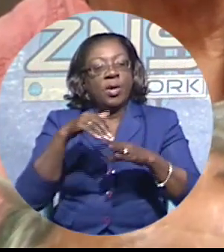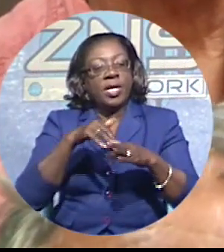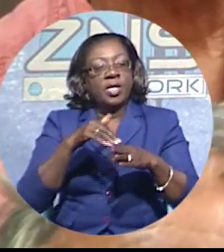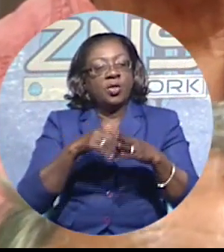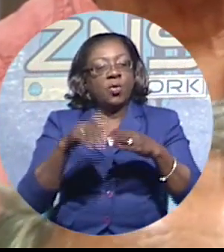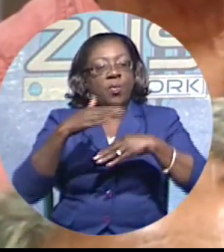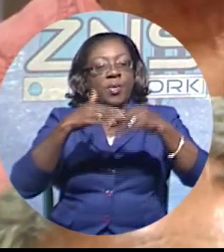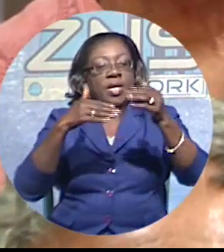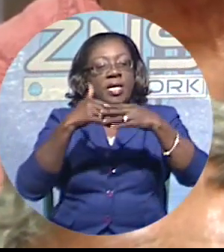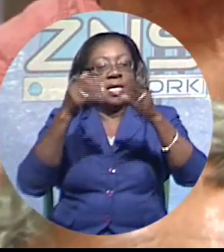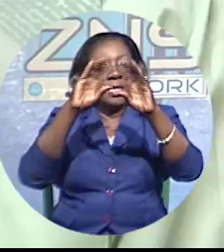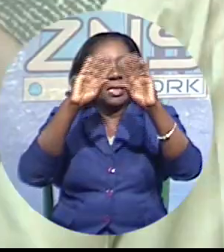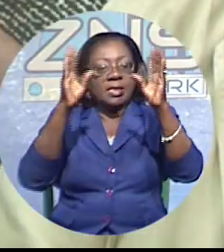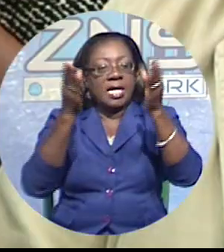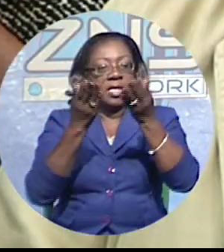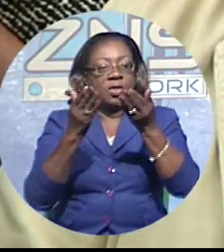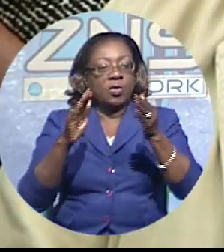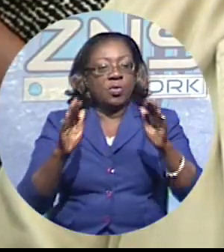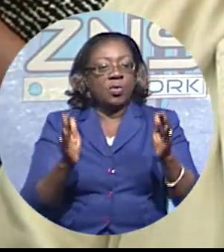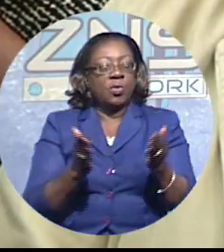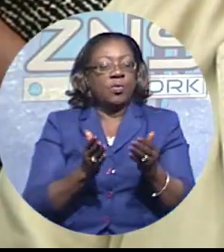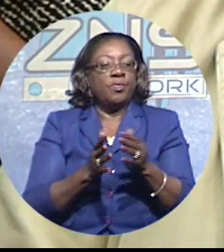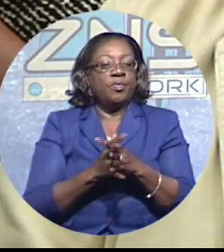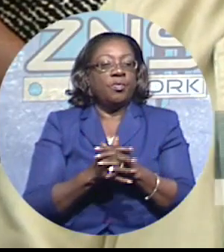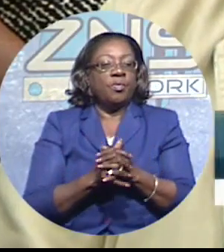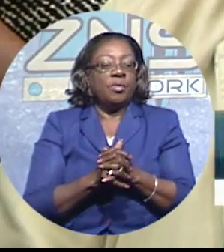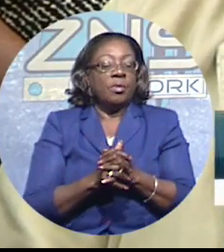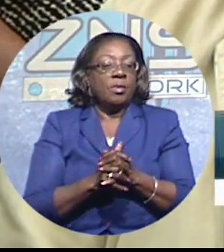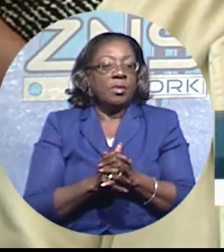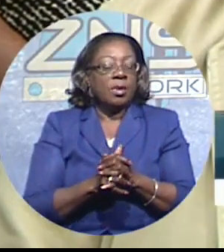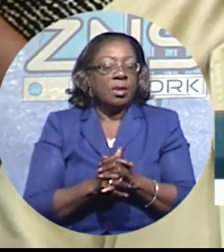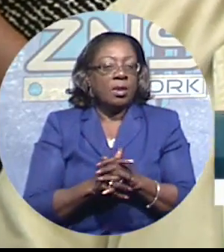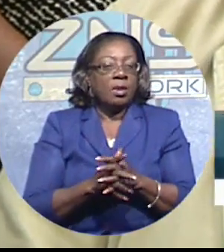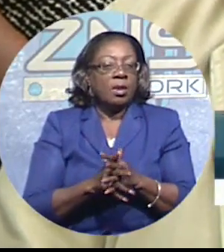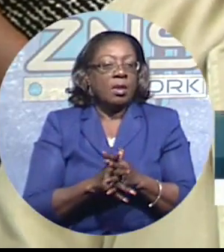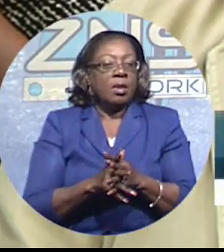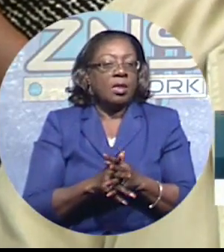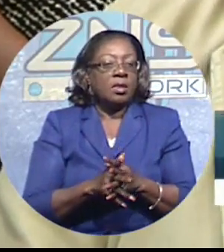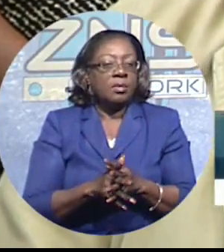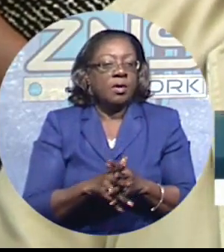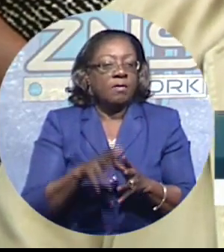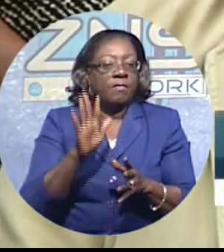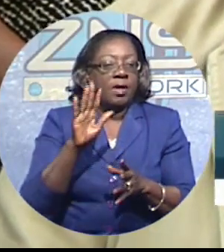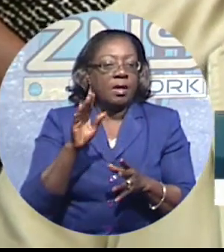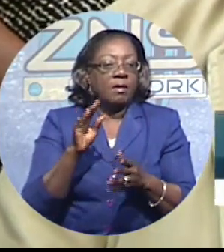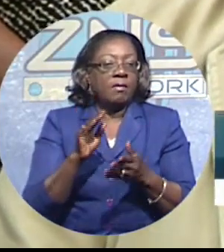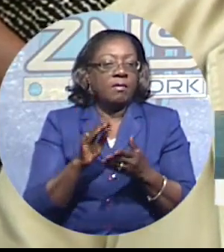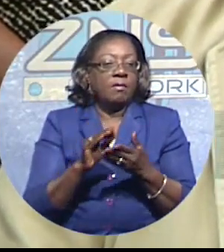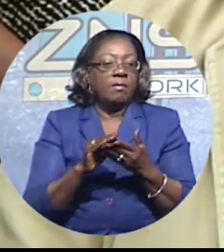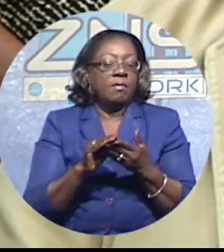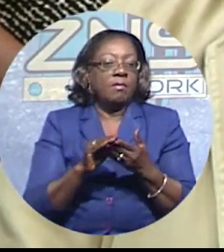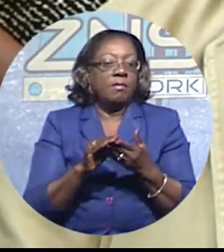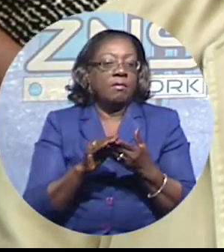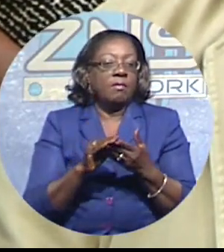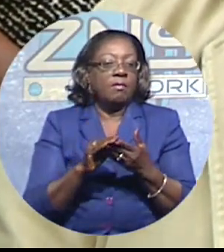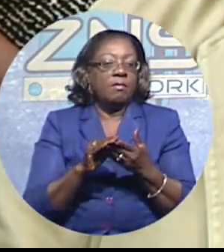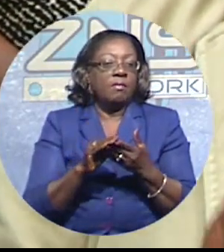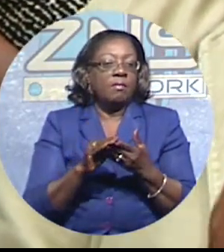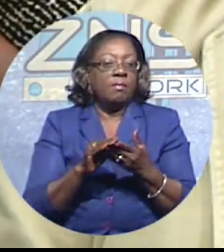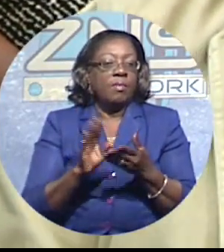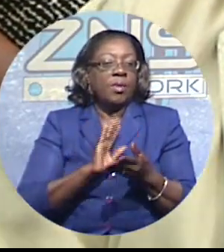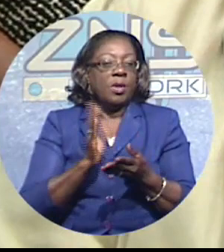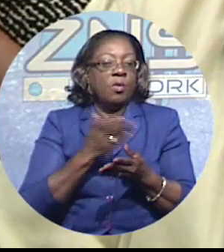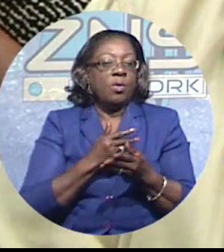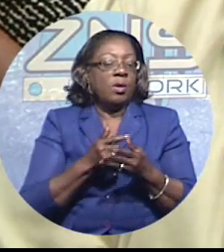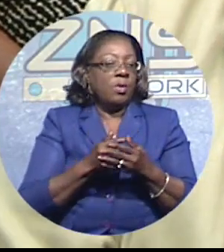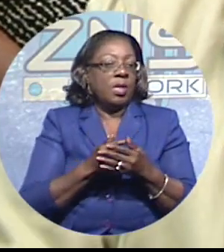statue. The technique that we will be using is about 5,000 years old. It's called the lost wax process. And we